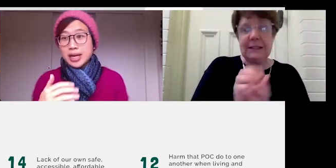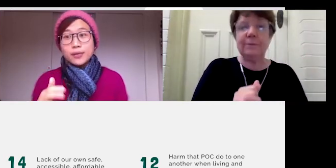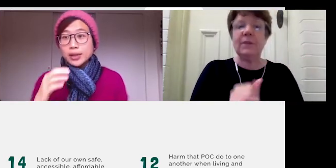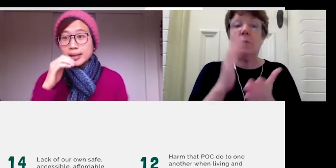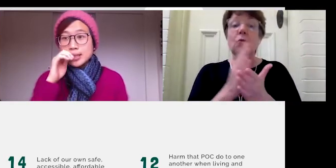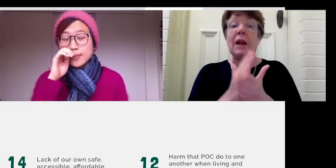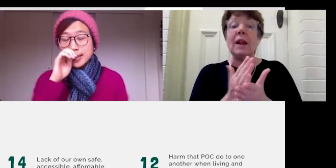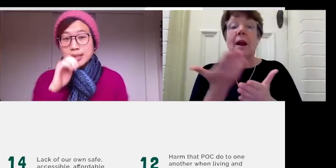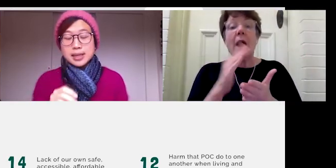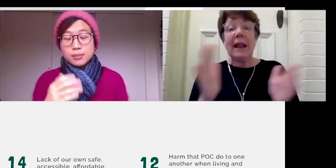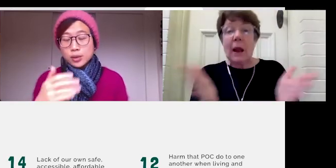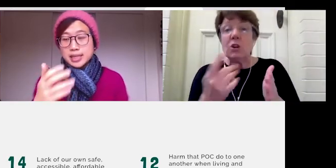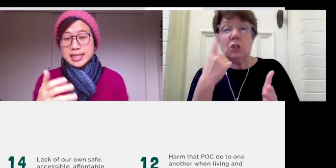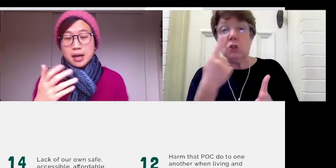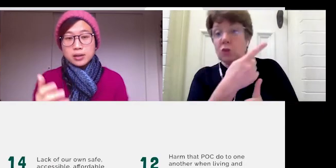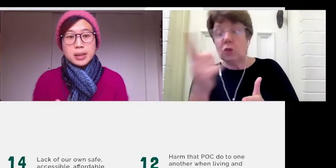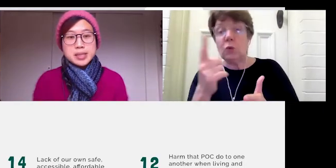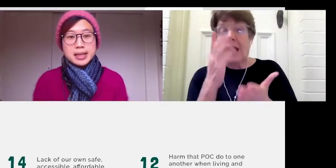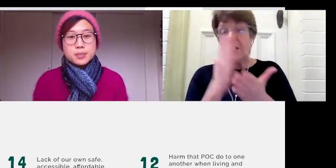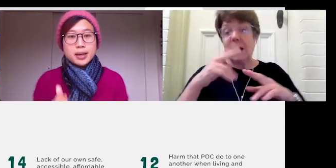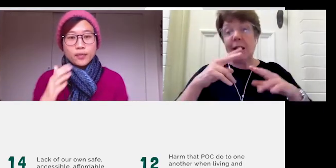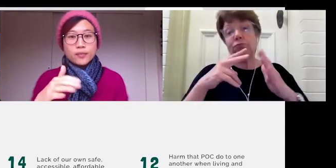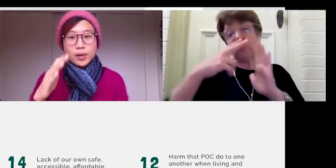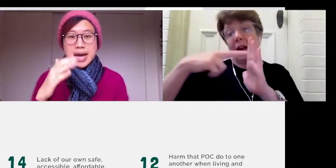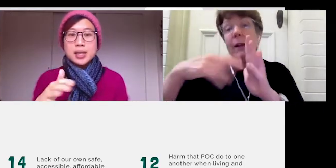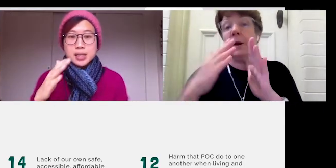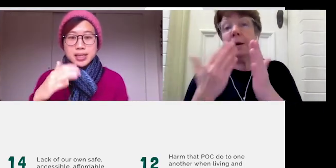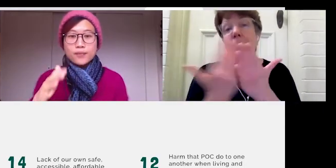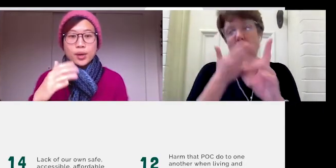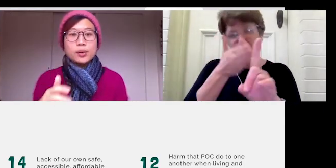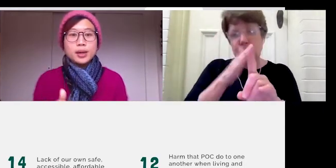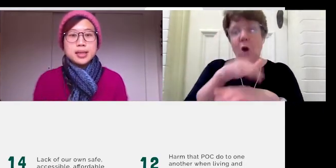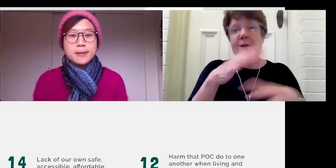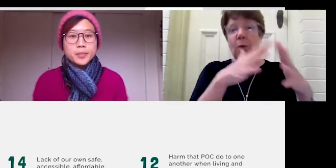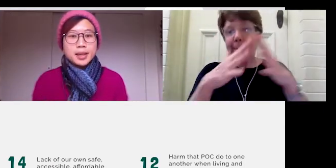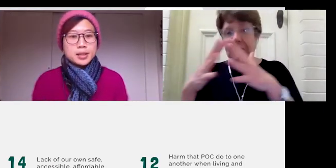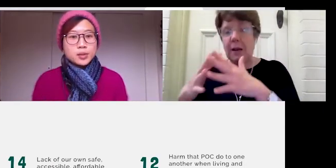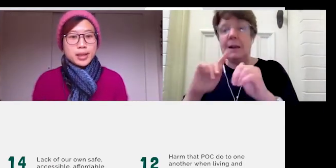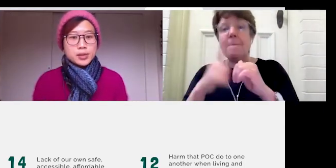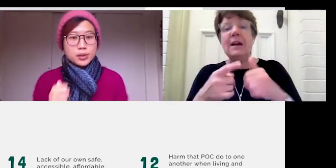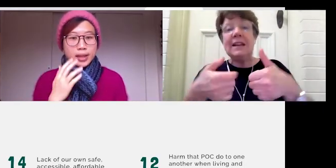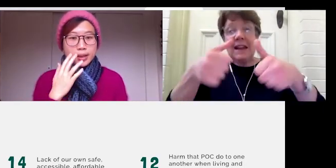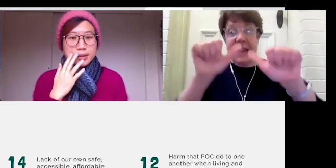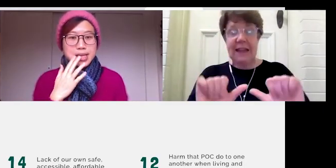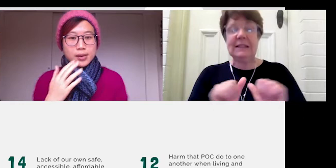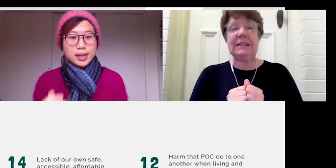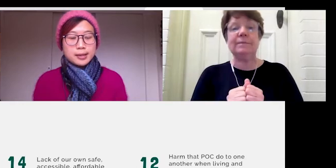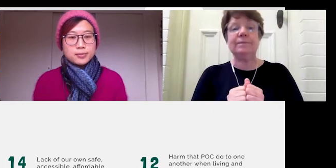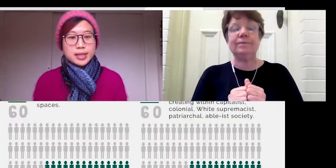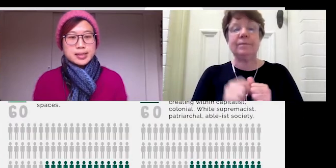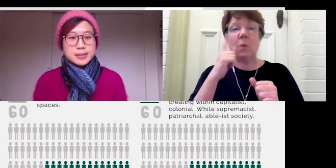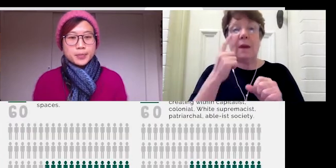everyone to have a look at these findings in more detail on the website, but for now, I'll just skip forward. Do you mind scrolling